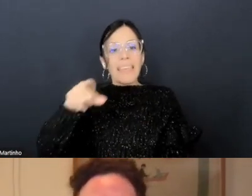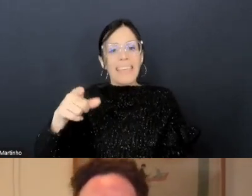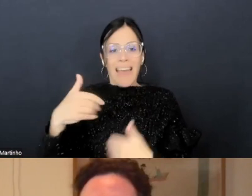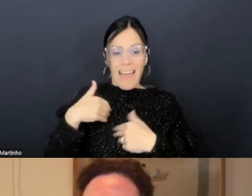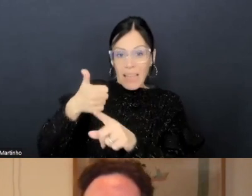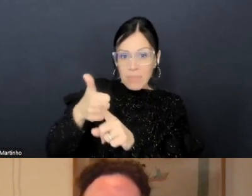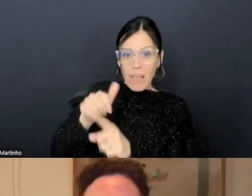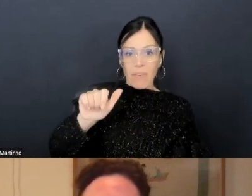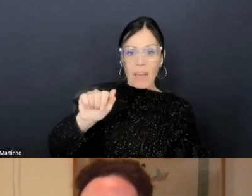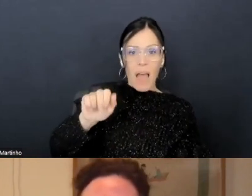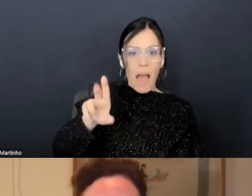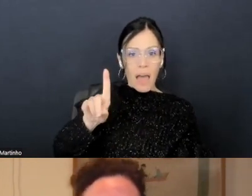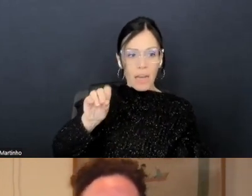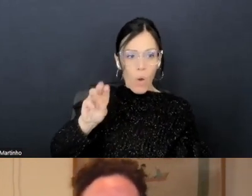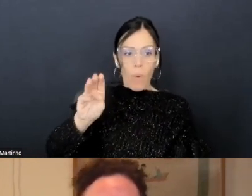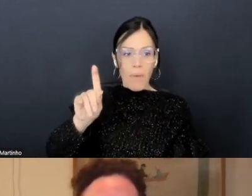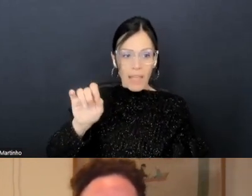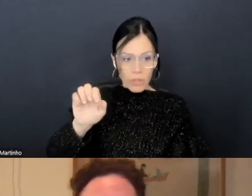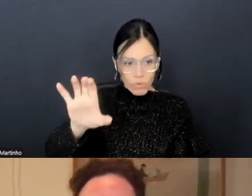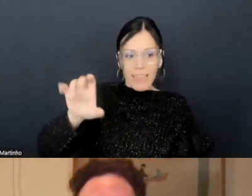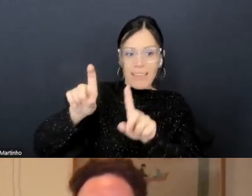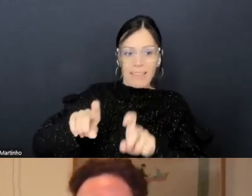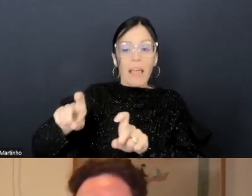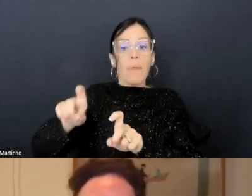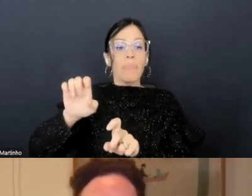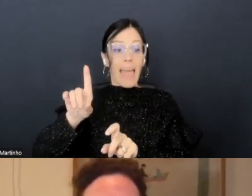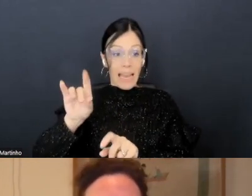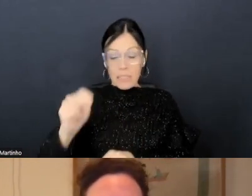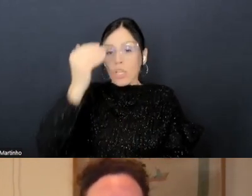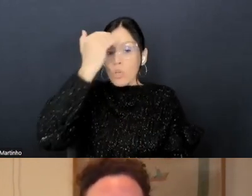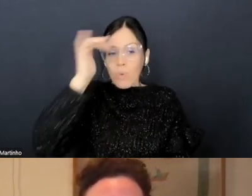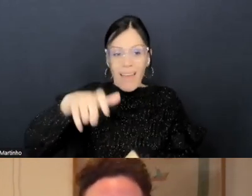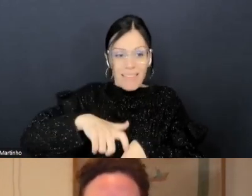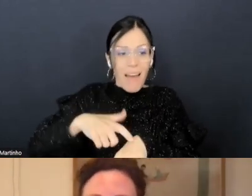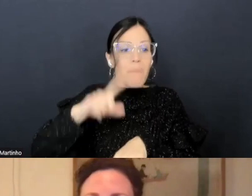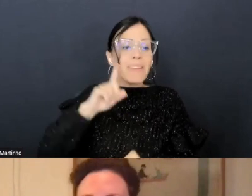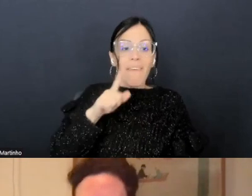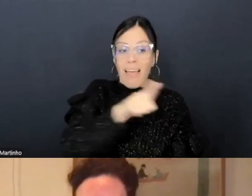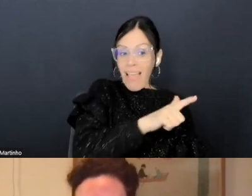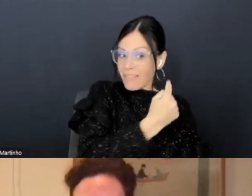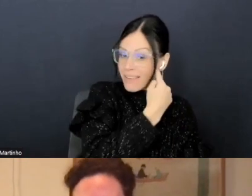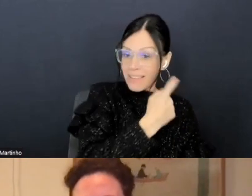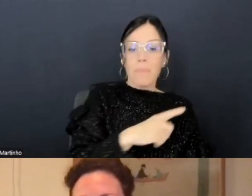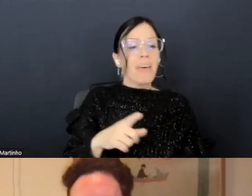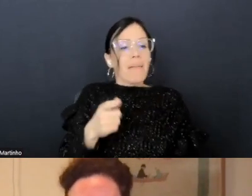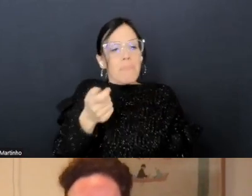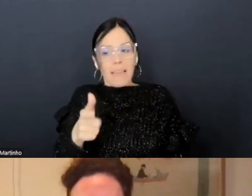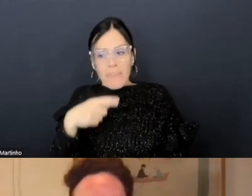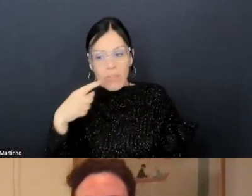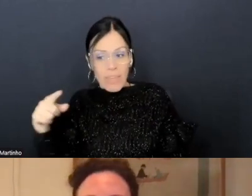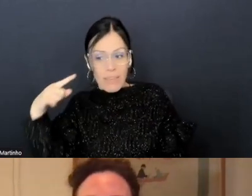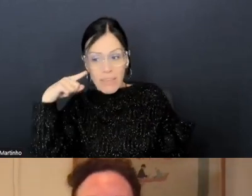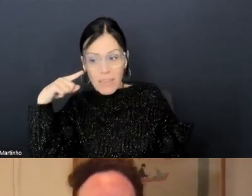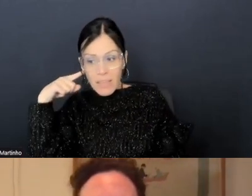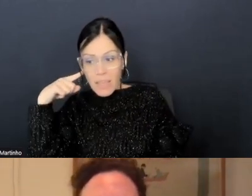at the time edison knew that he was deaf in his left ear and hard of hearing in his right ear although he used many different labels